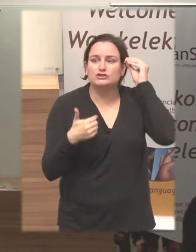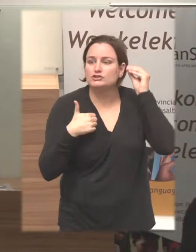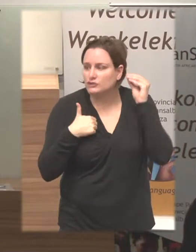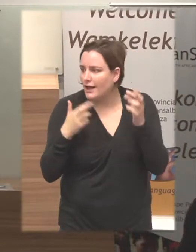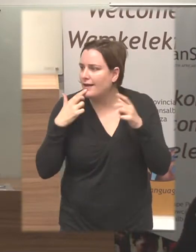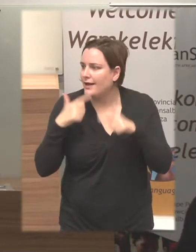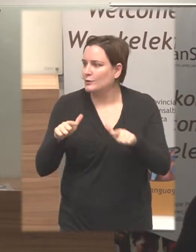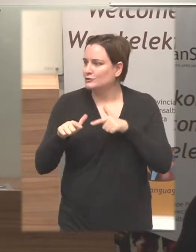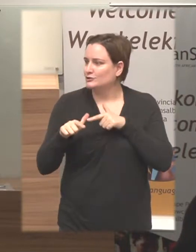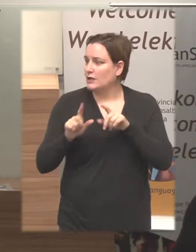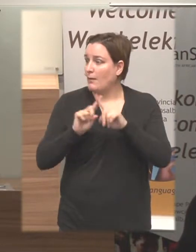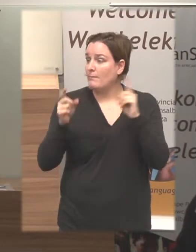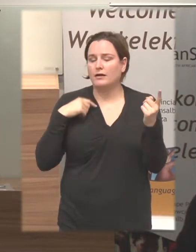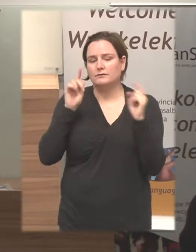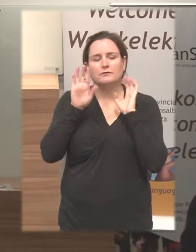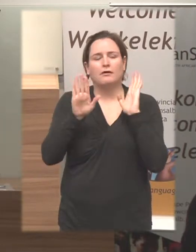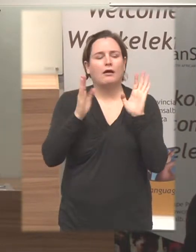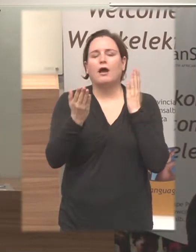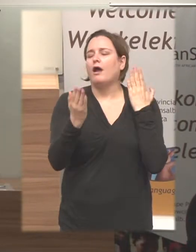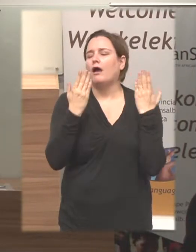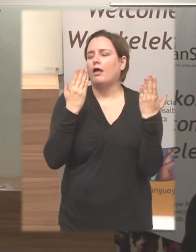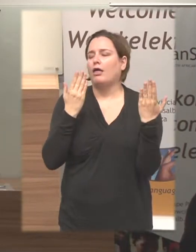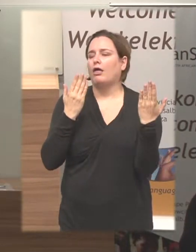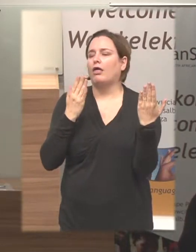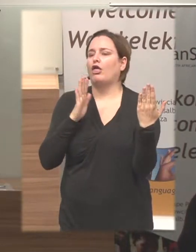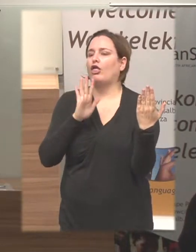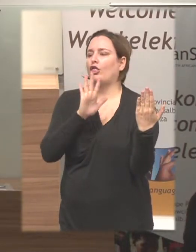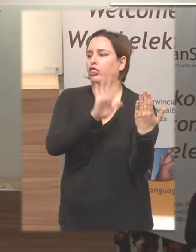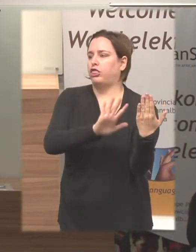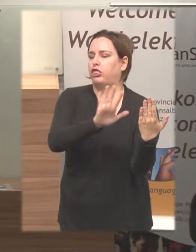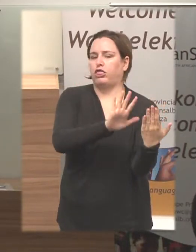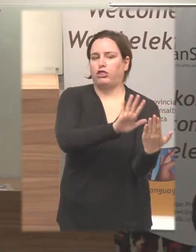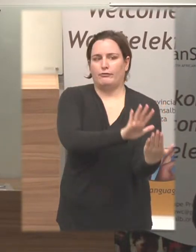rendered invisible and recast as a problem?